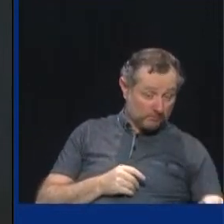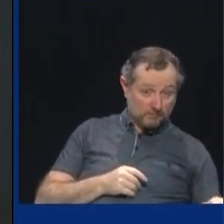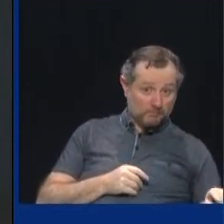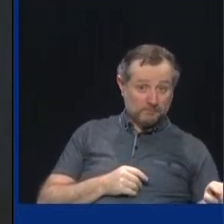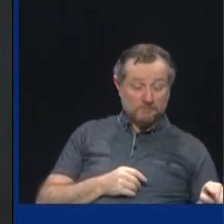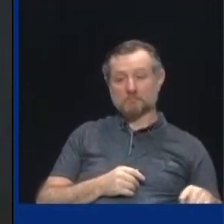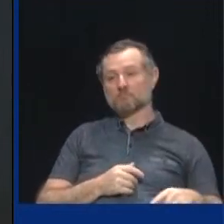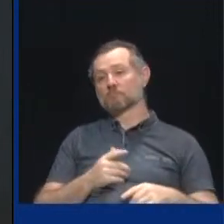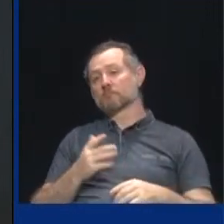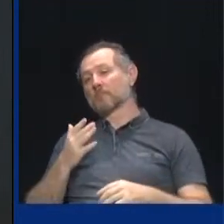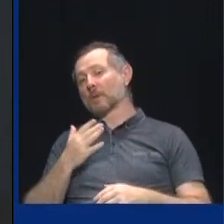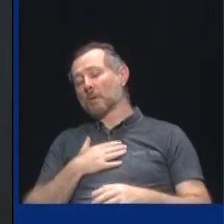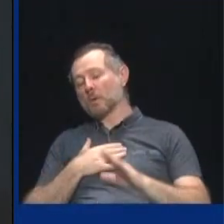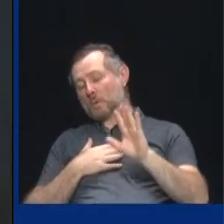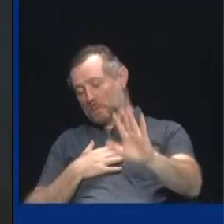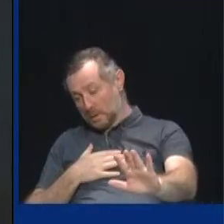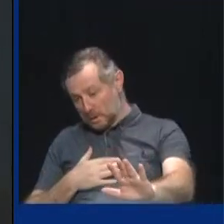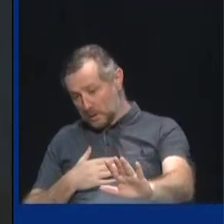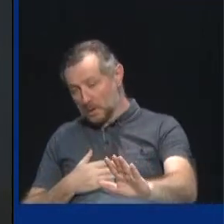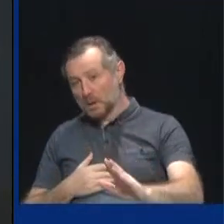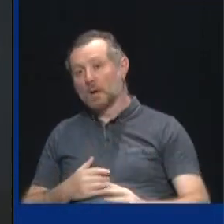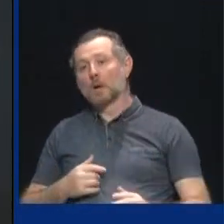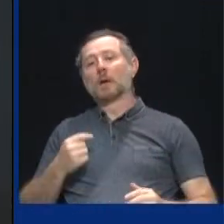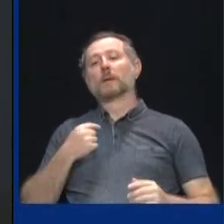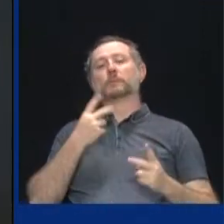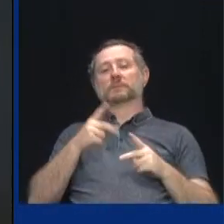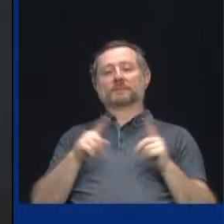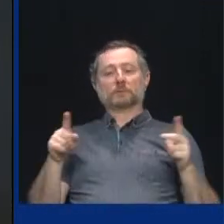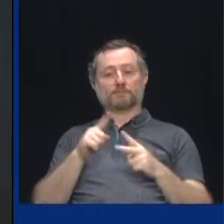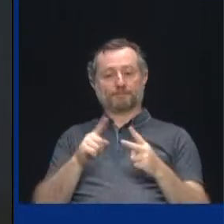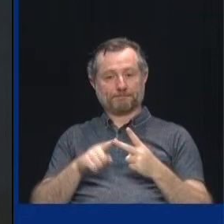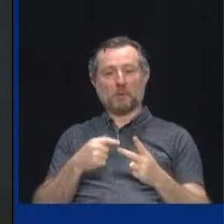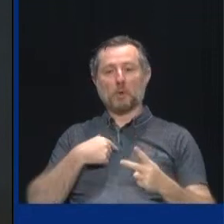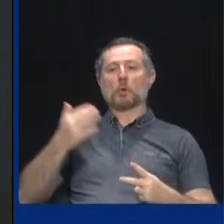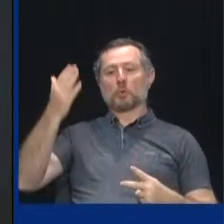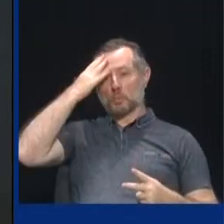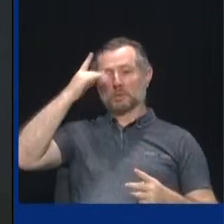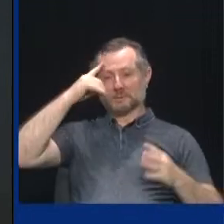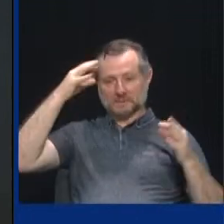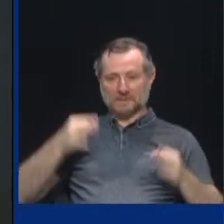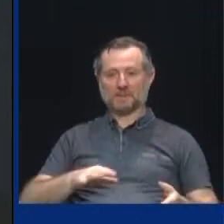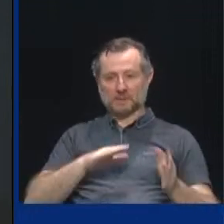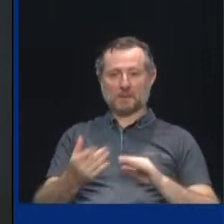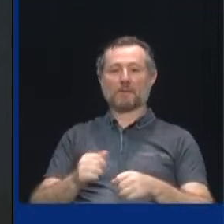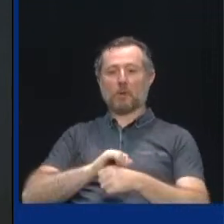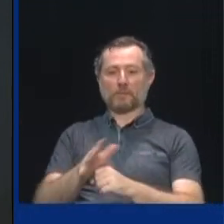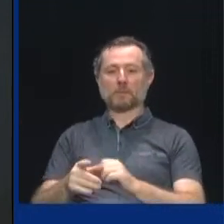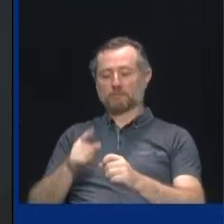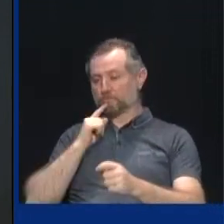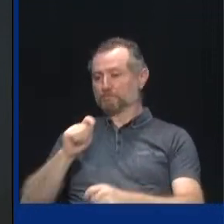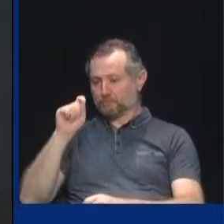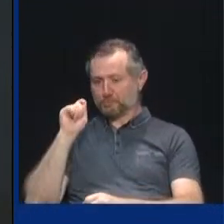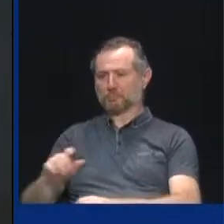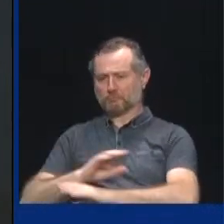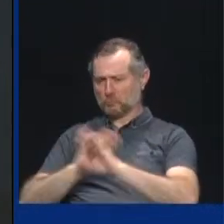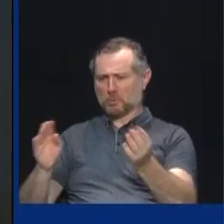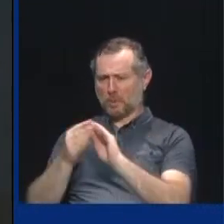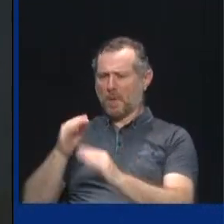who you actually know died of COVID. That's the number that the state reports. Actual confirmed deaths by COVID.